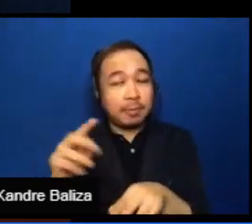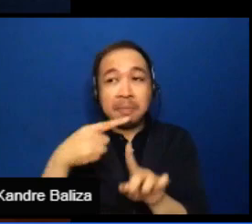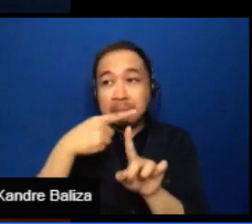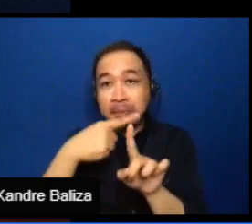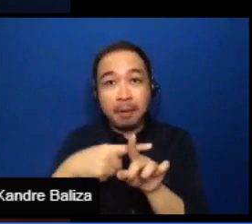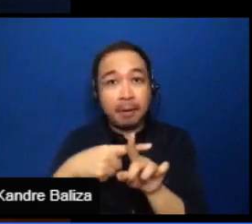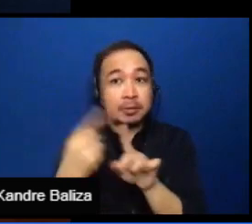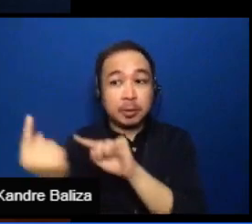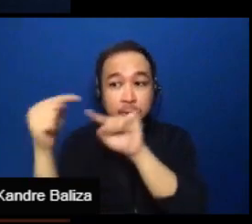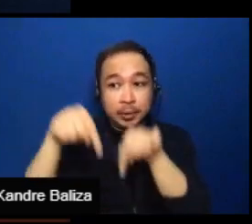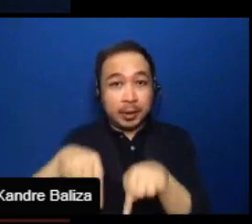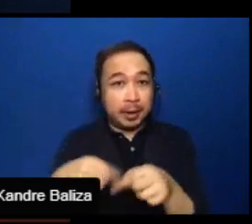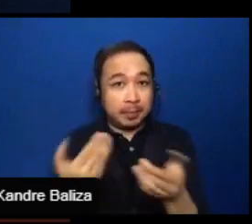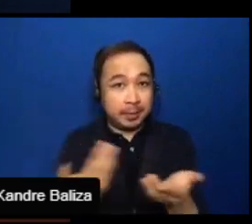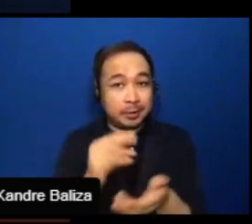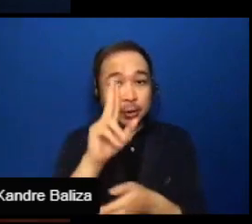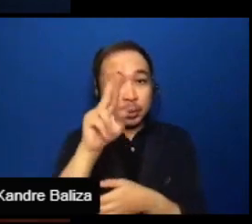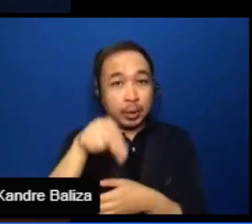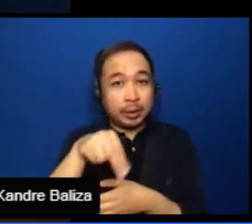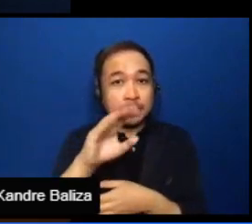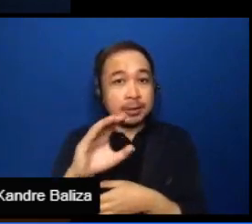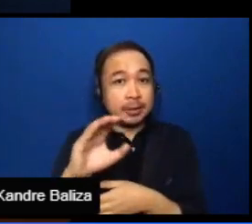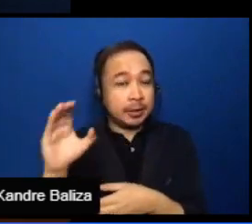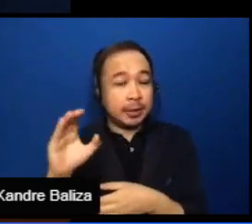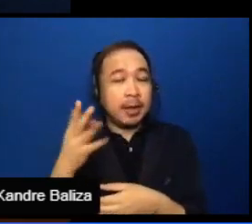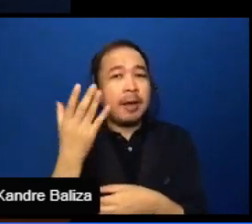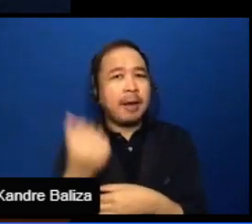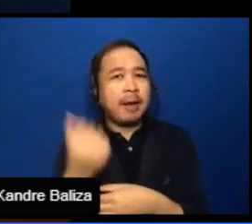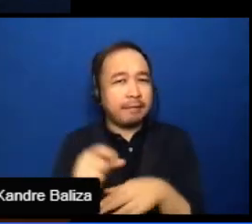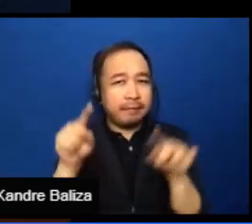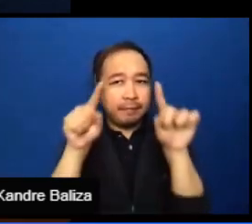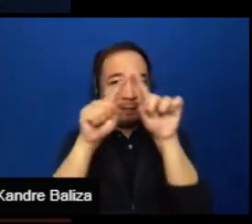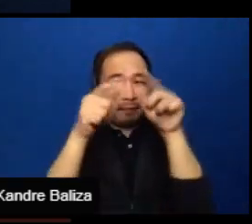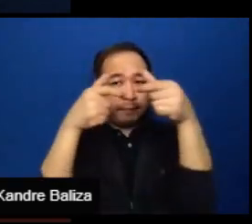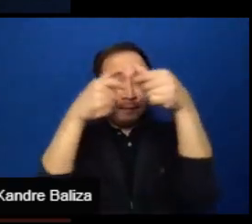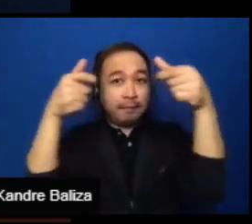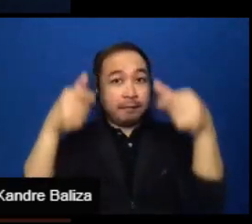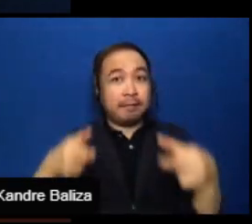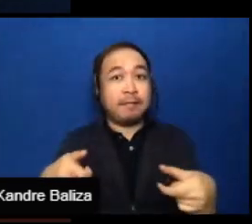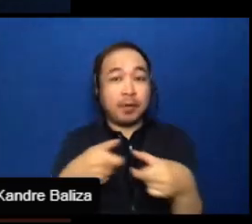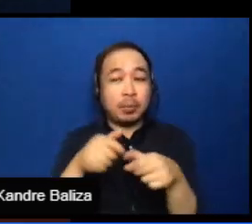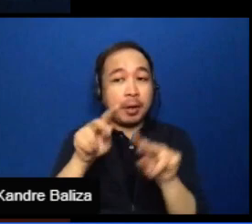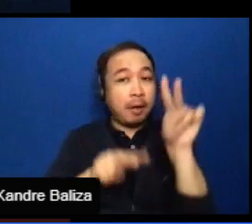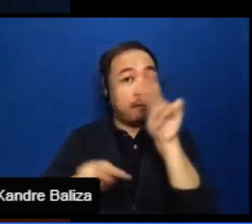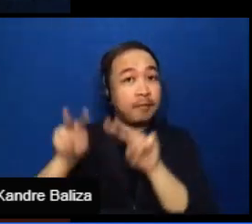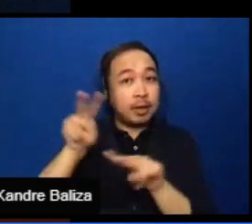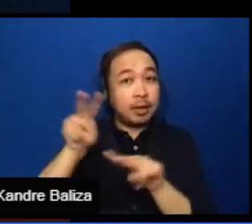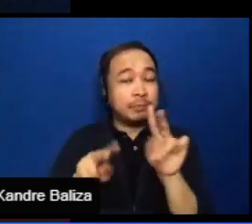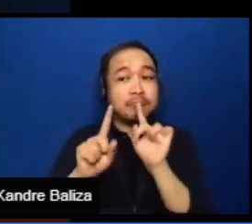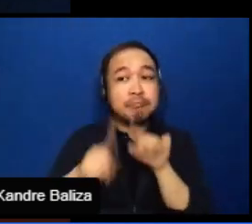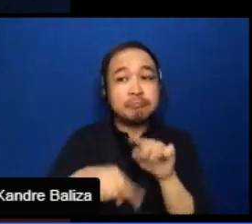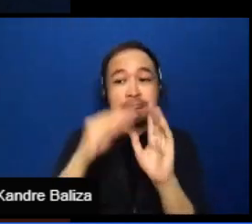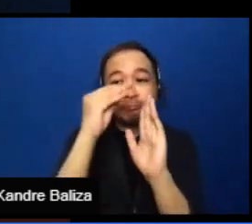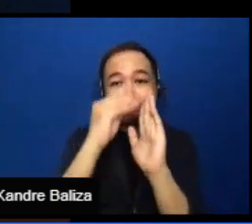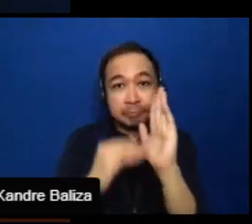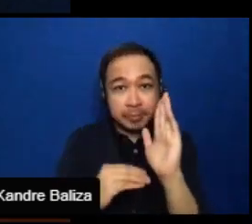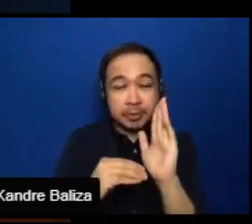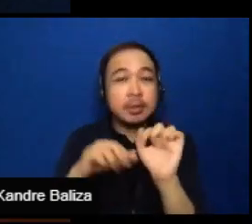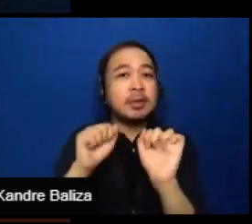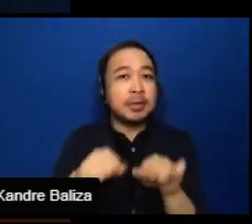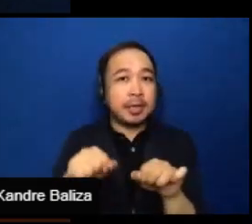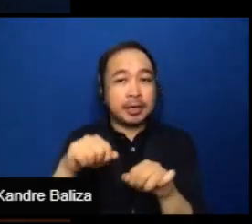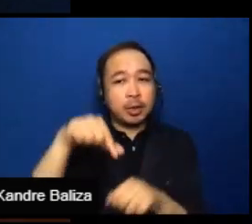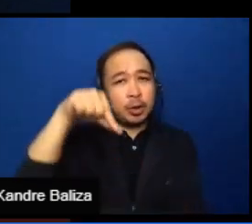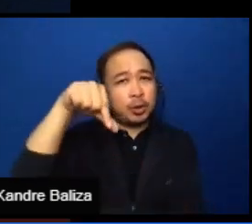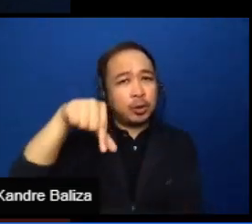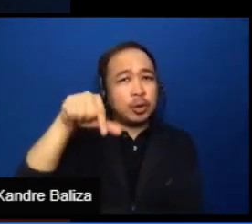evaluation form for this meeting is available, and you can scan the QR code, which is